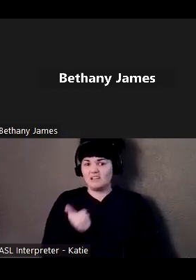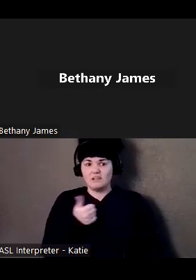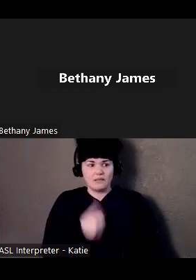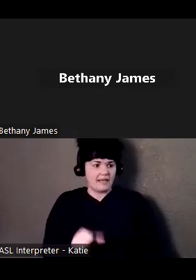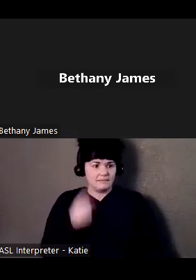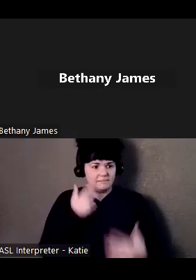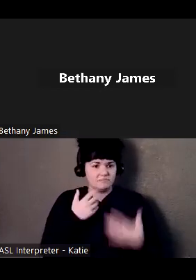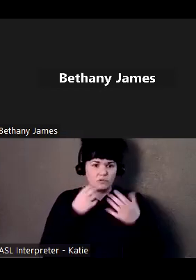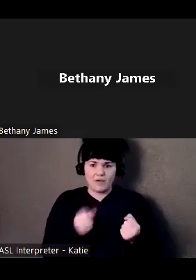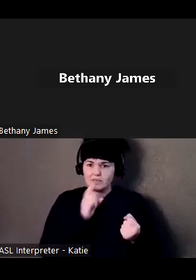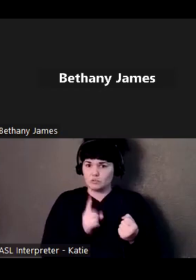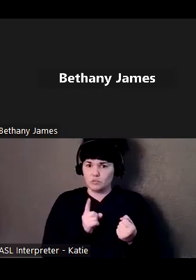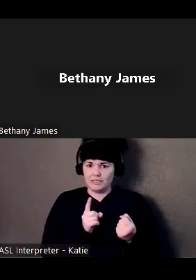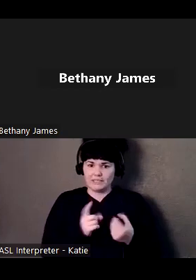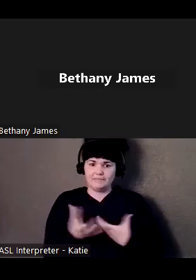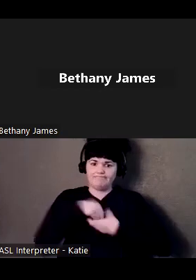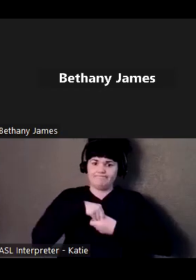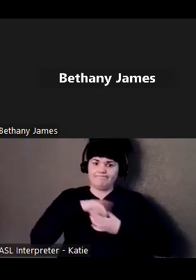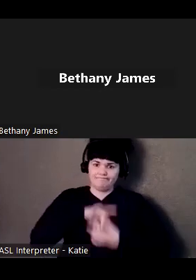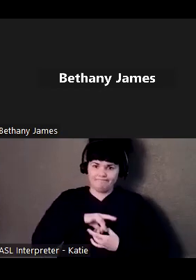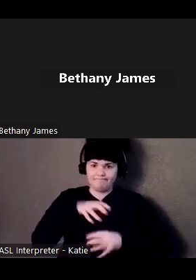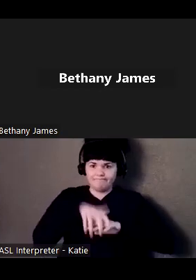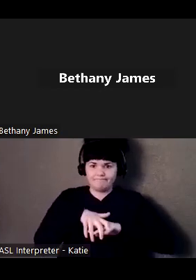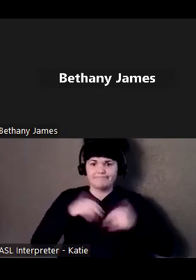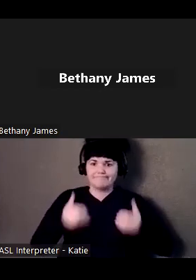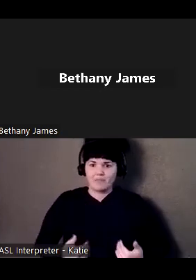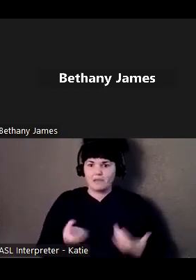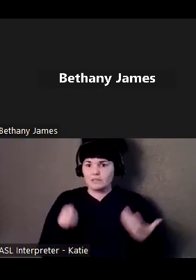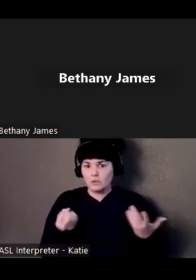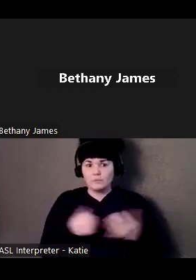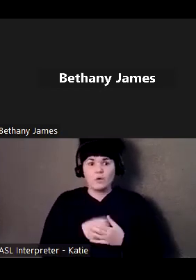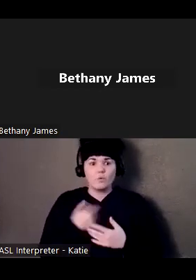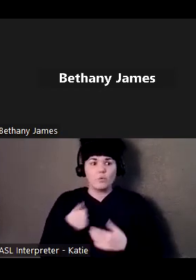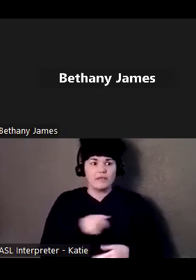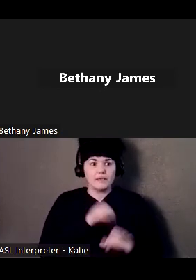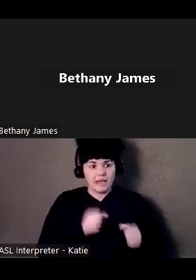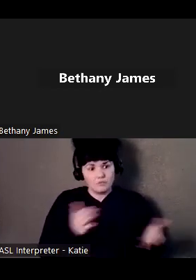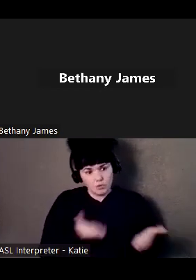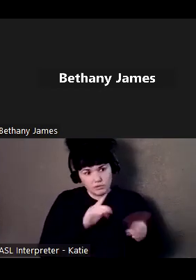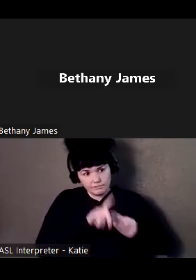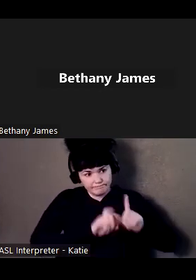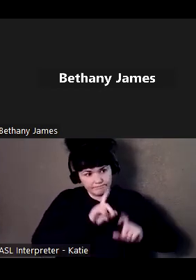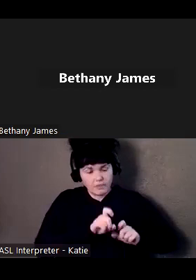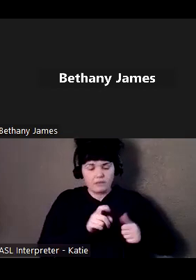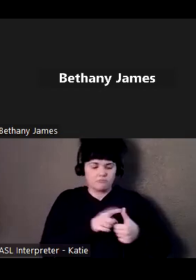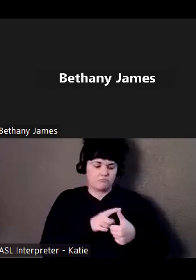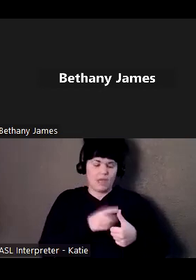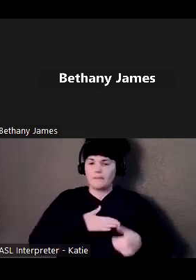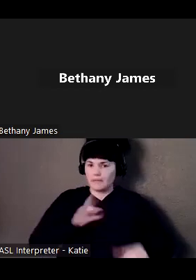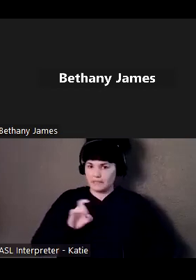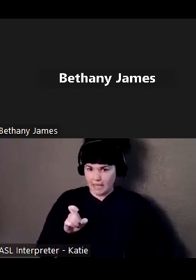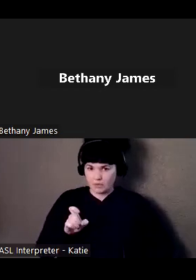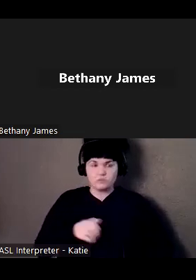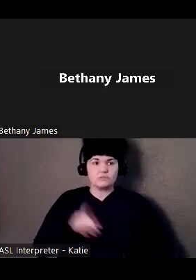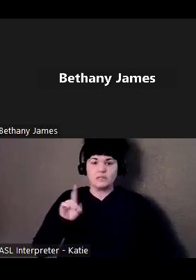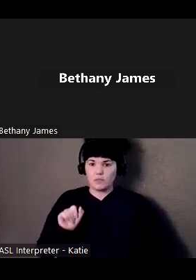I would recommend that we advise our customers to ask, besides my diagnosis or my disability, who am